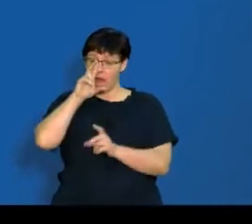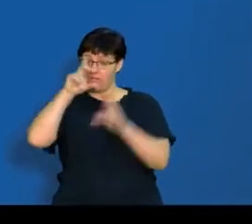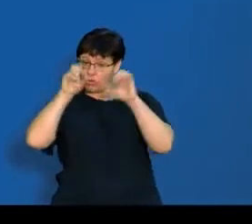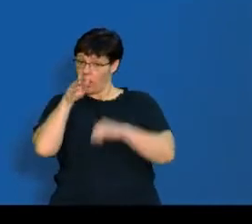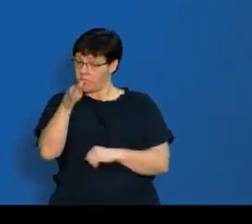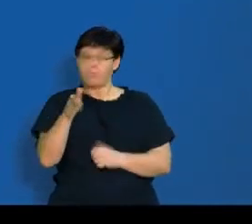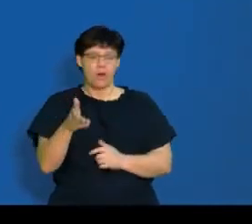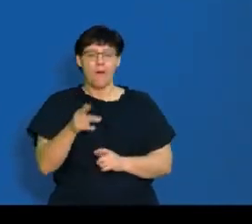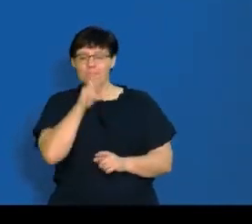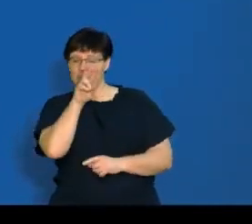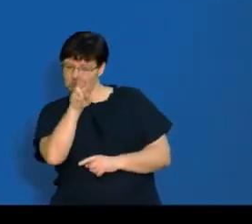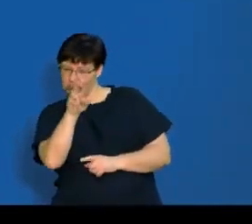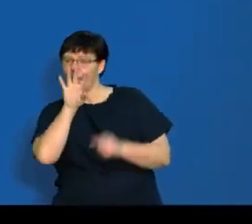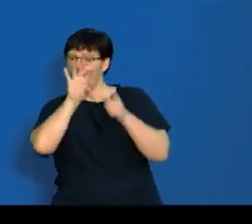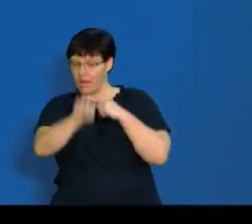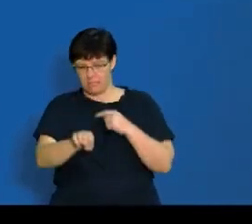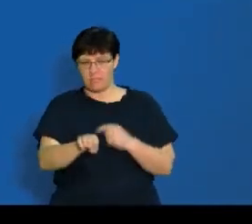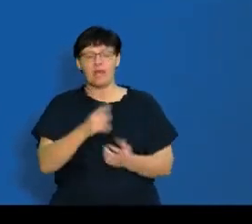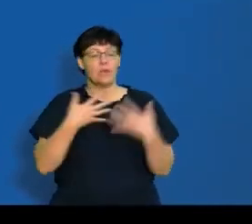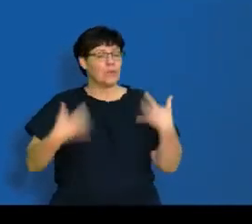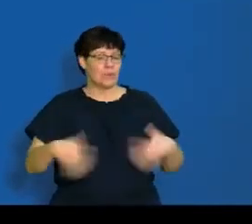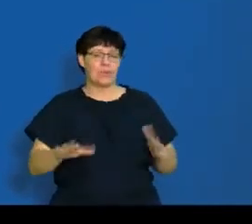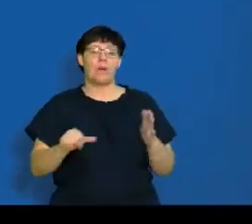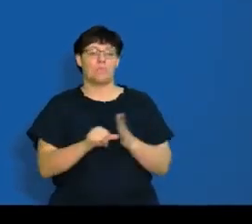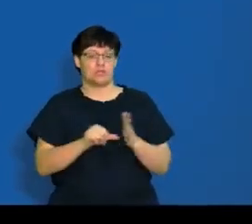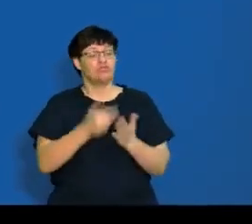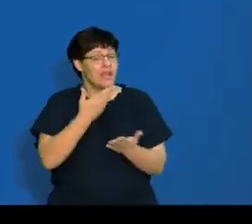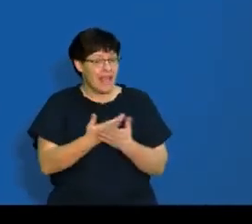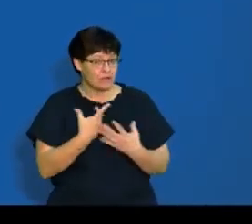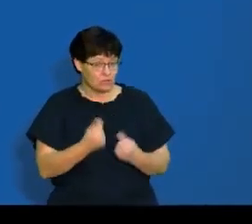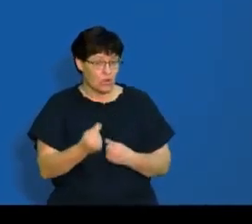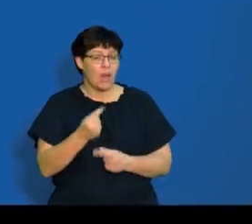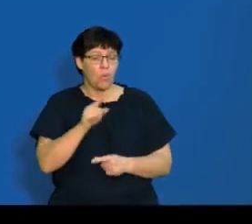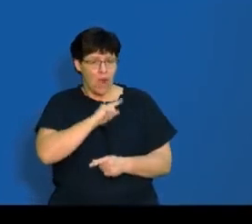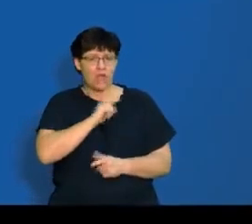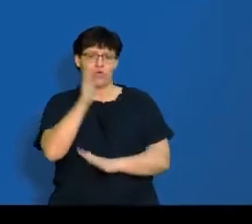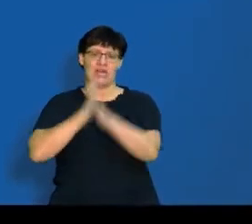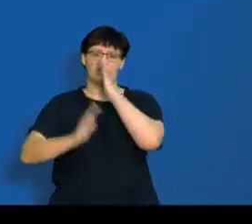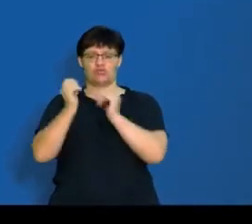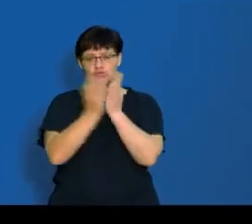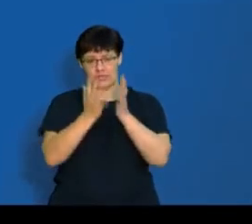you are reading into it. That is very important to be able to do as a history student.